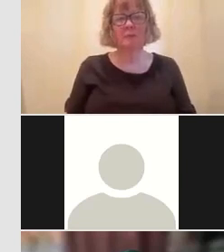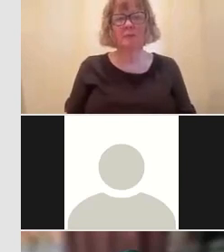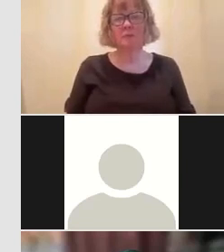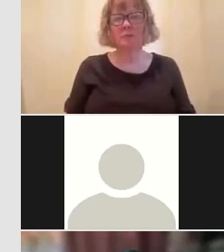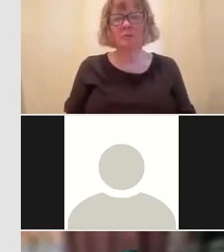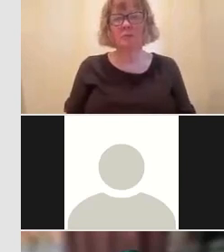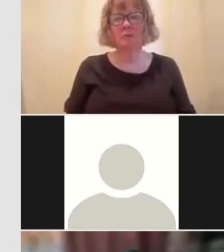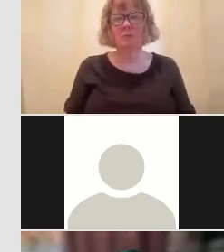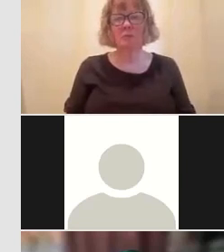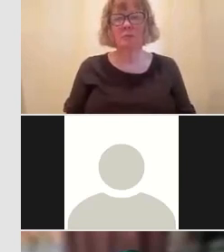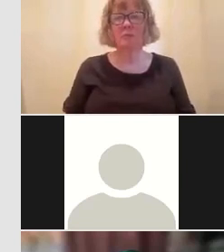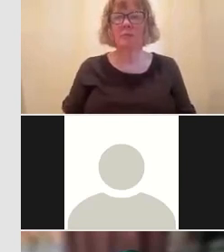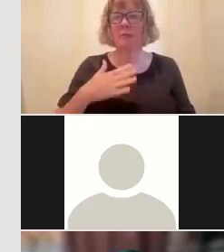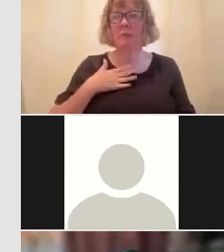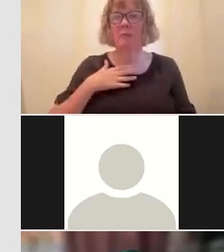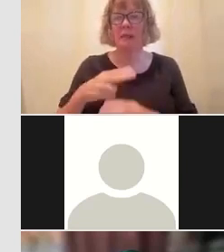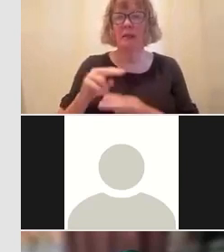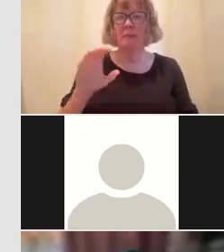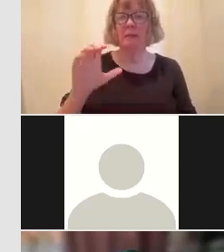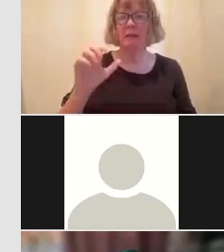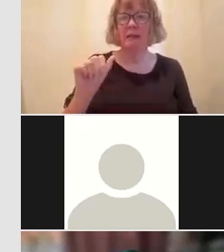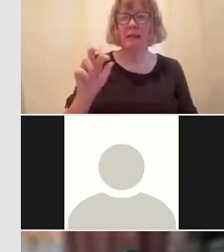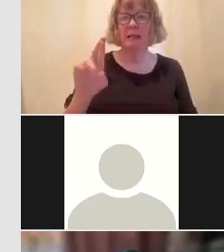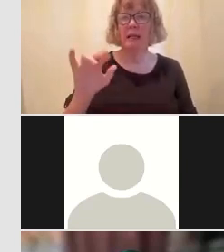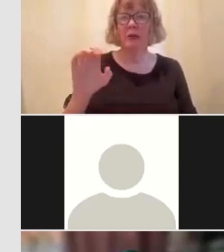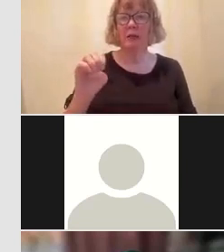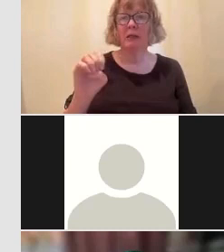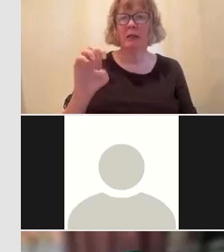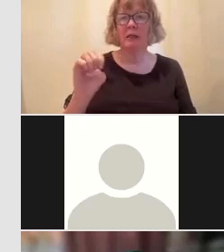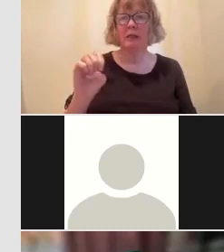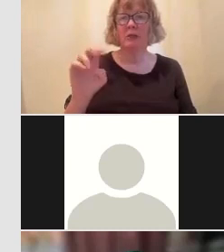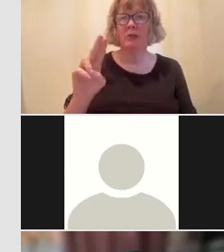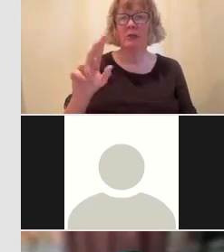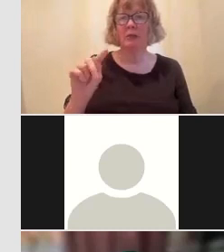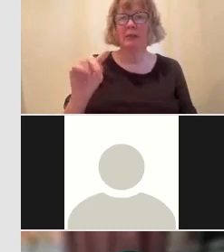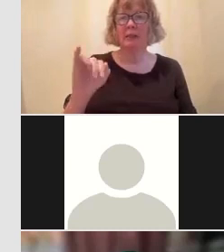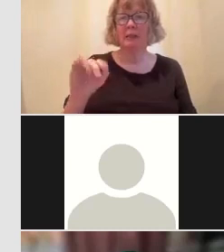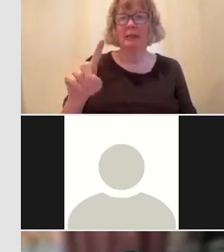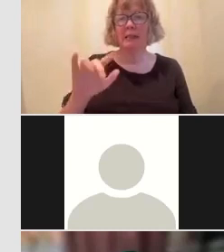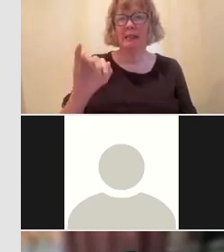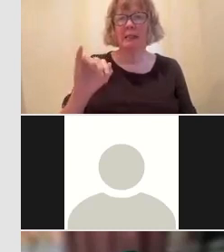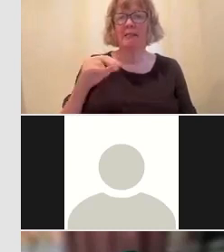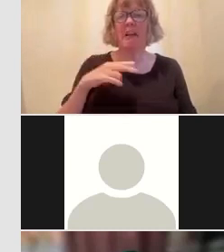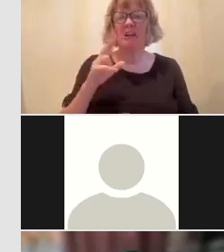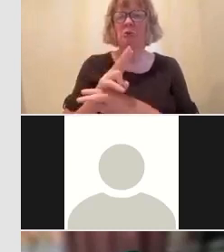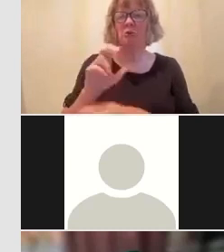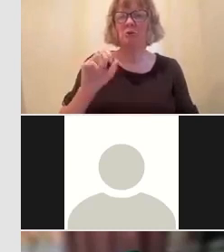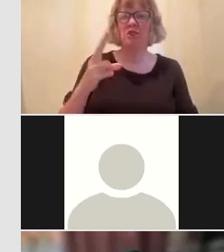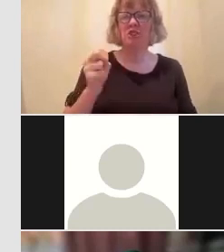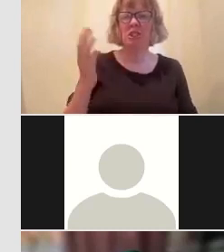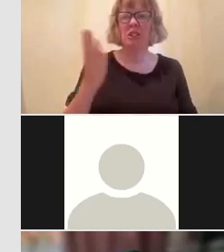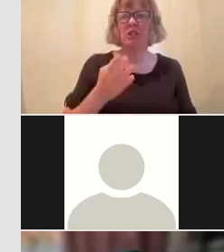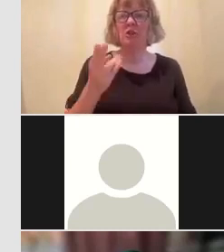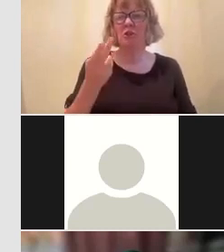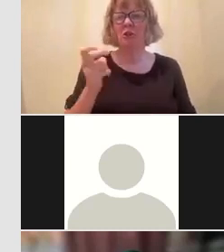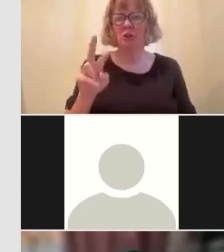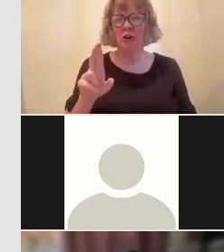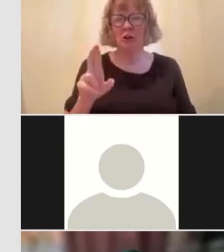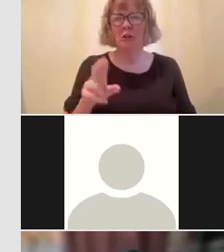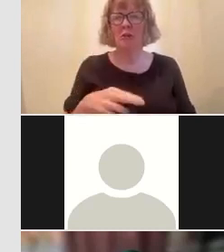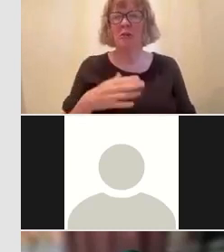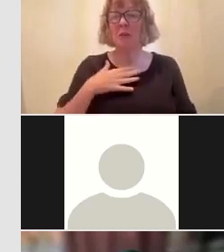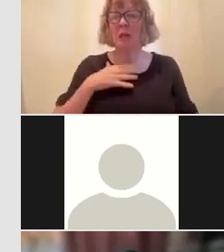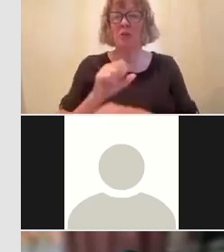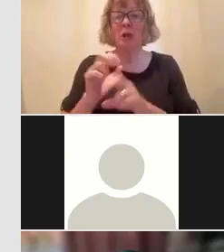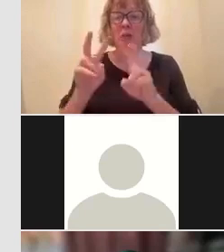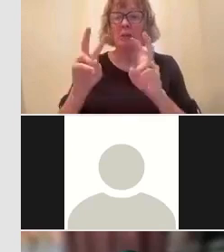My name is Carrie Utese. I go by she and her. My job title is